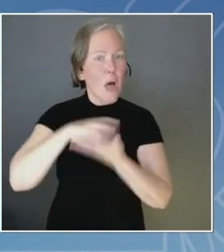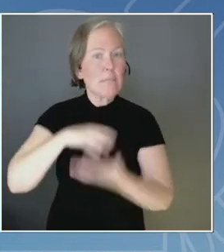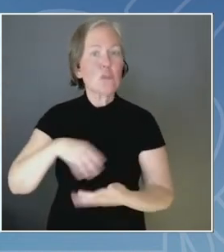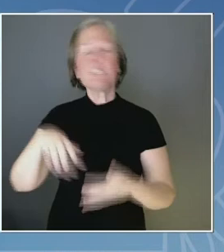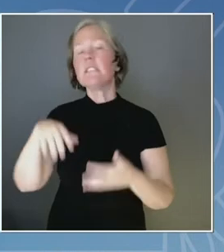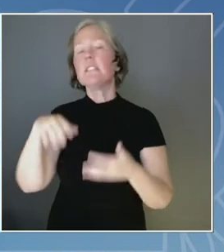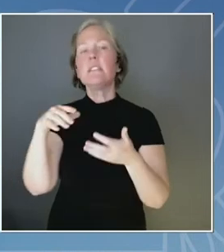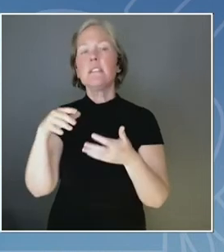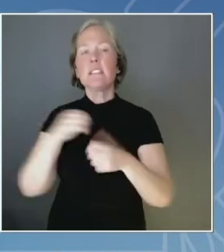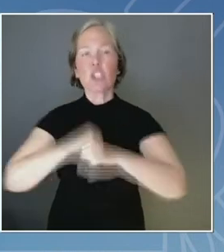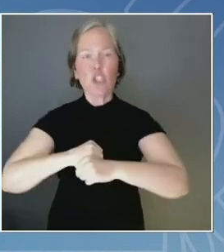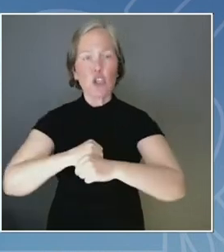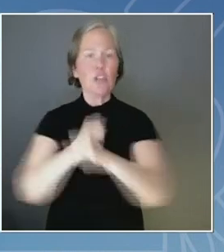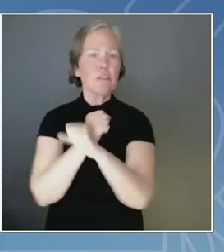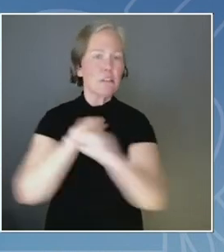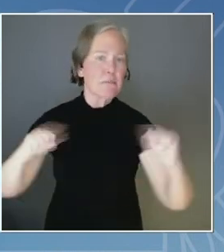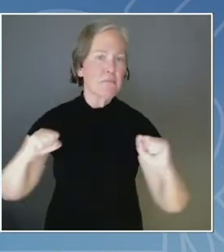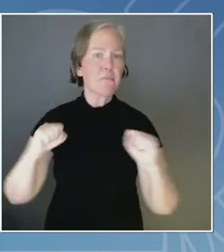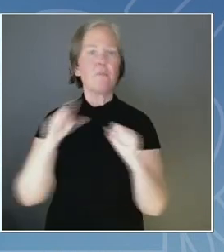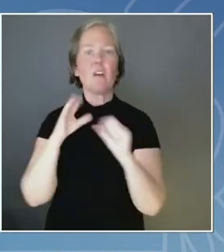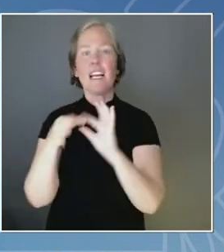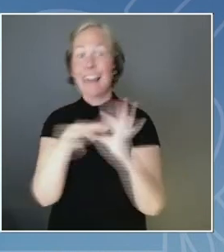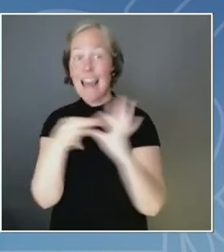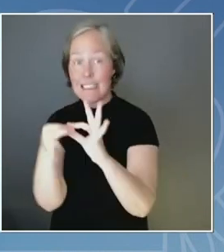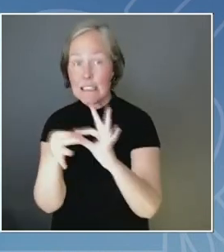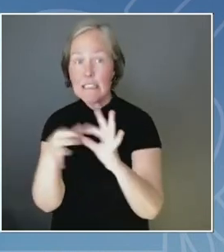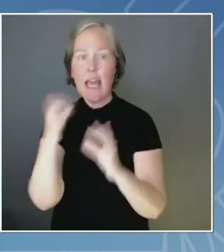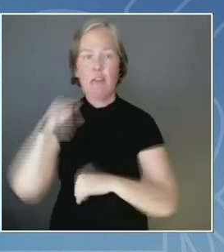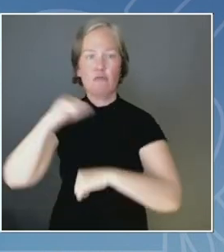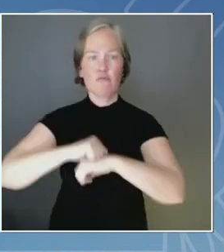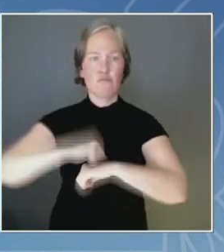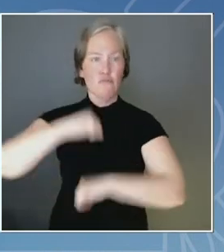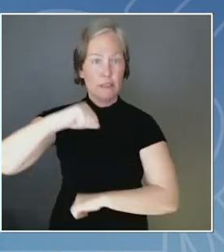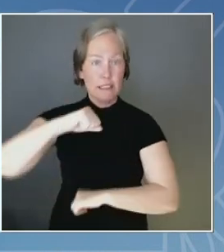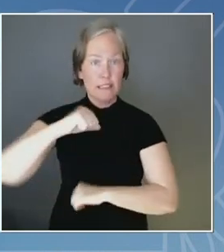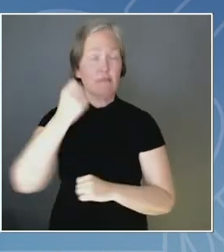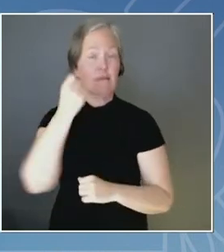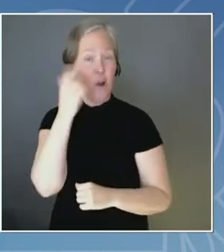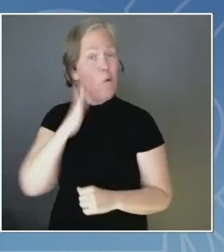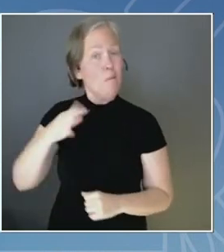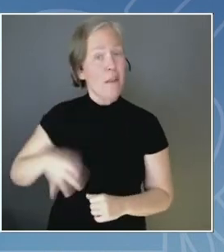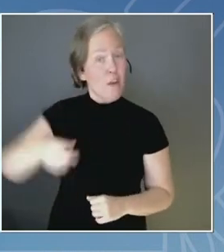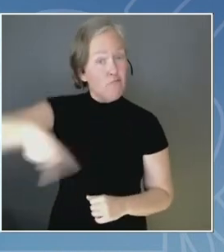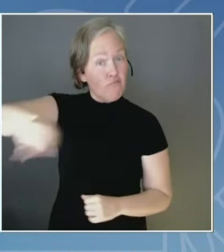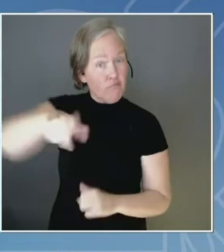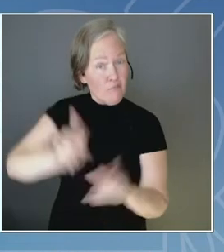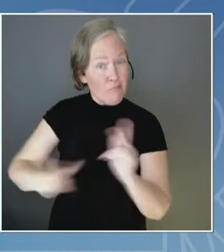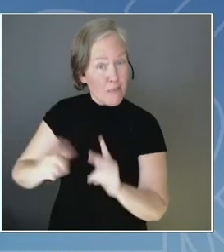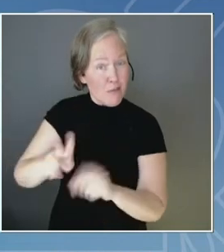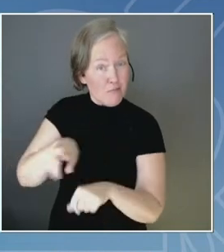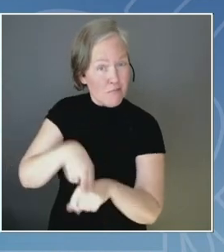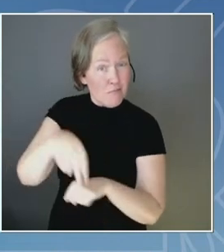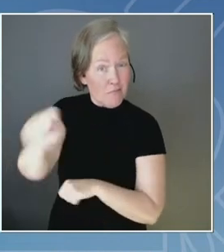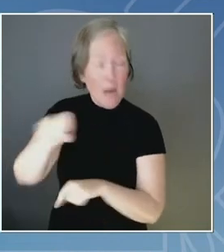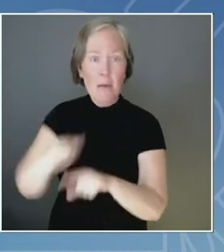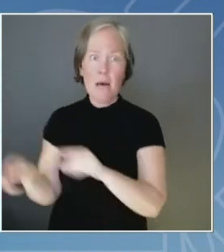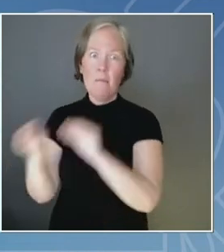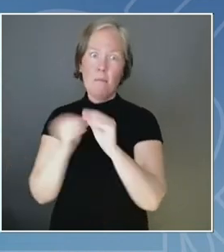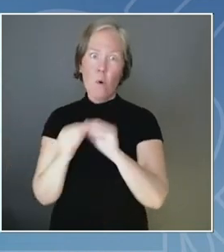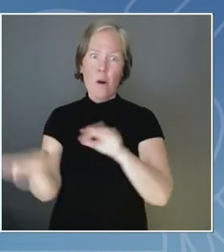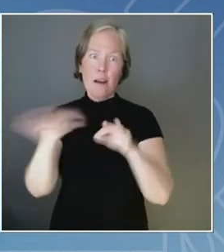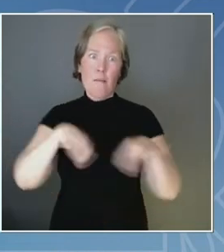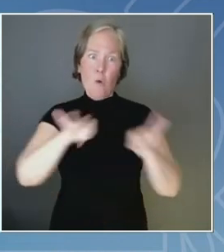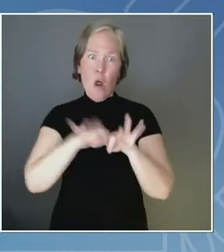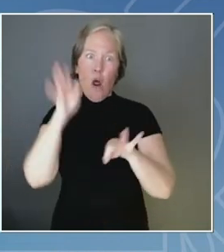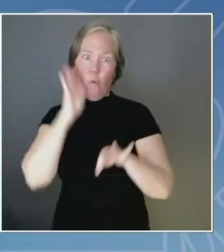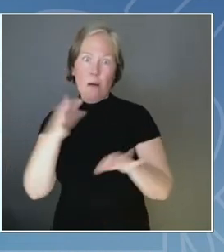connected, and resilient. We think that's in the interests of the people of the region, and even more important, is also in the interests